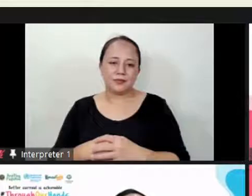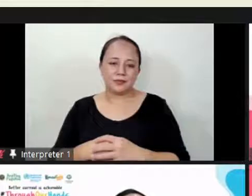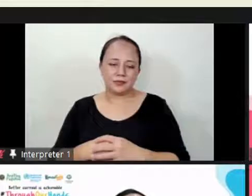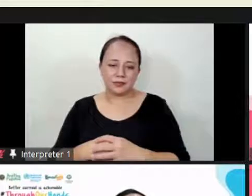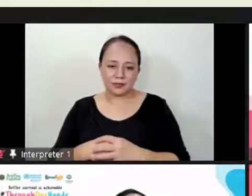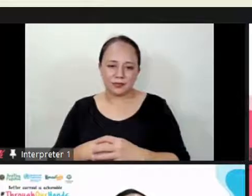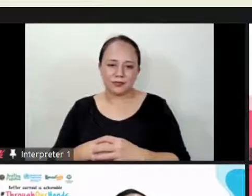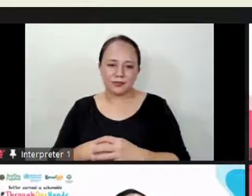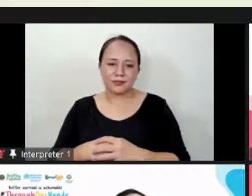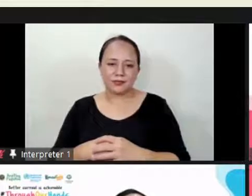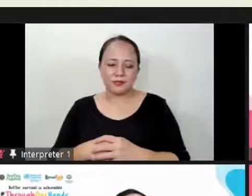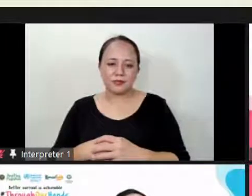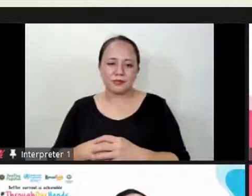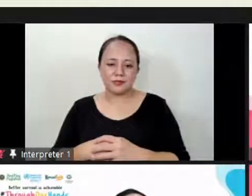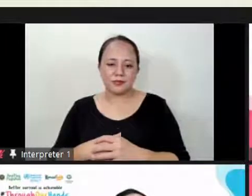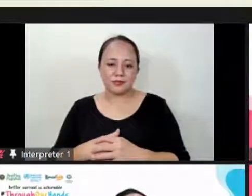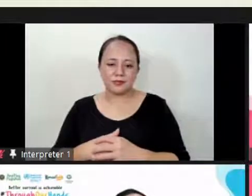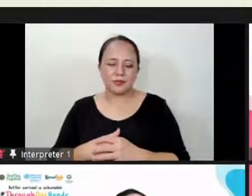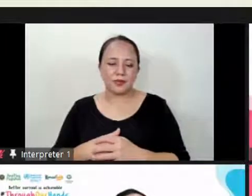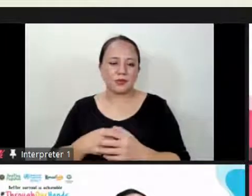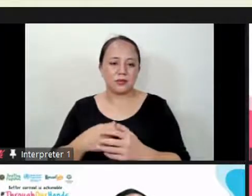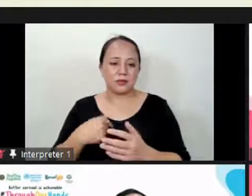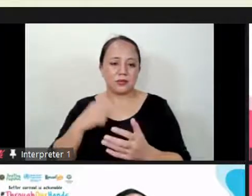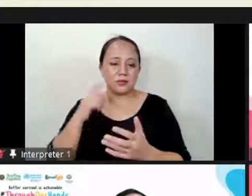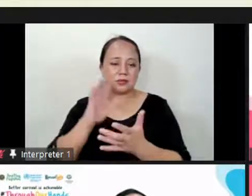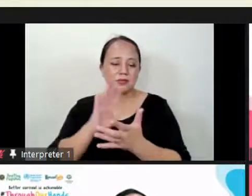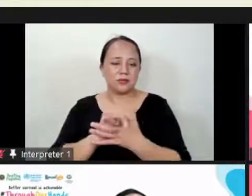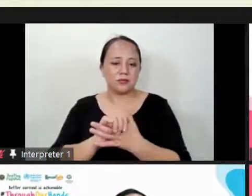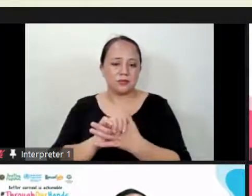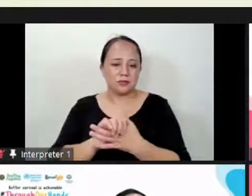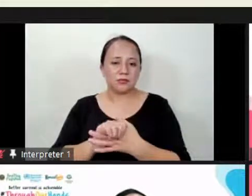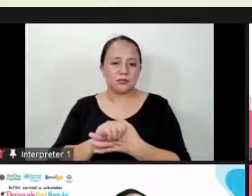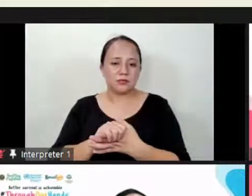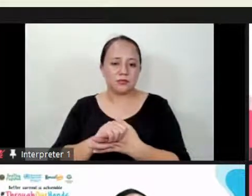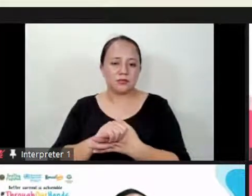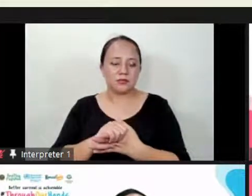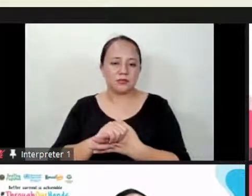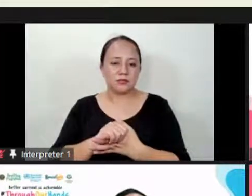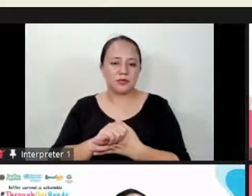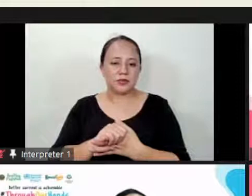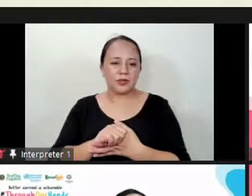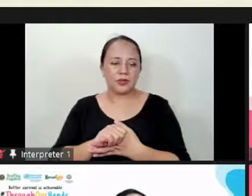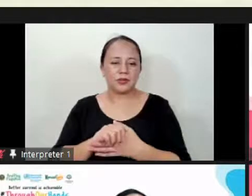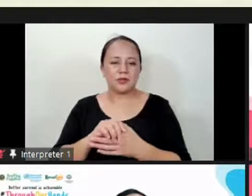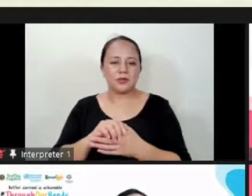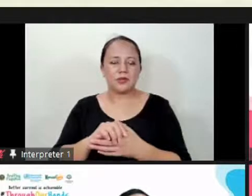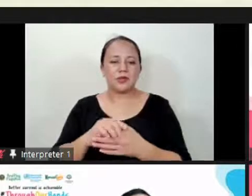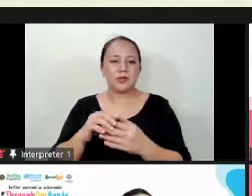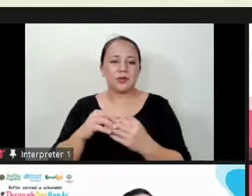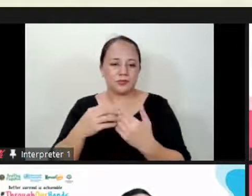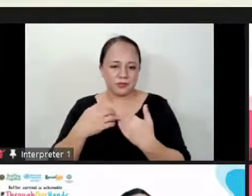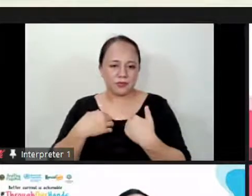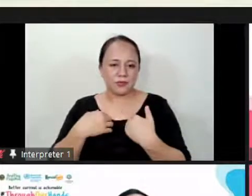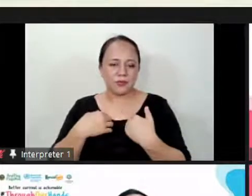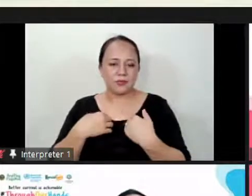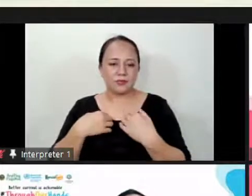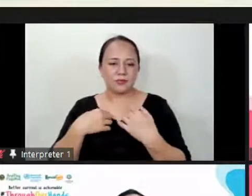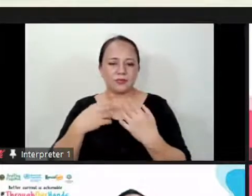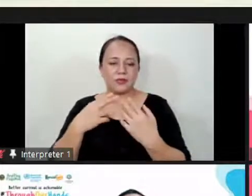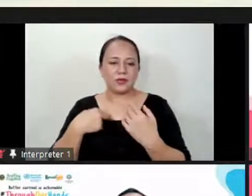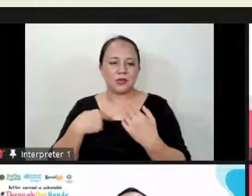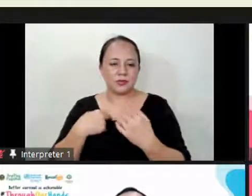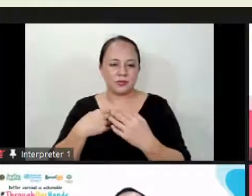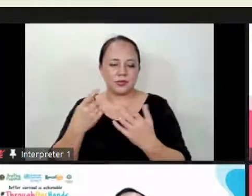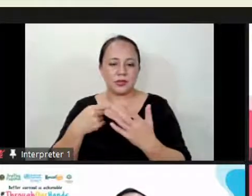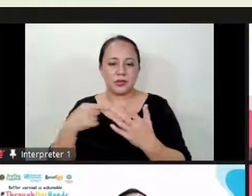And this, we believe, threatens the attainment of universal health coverage, both here